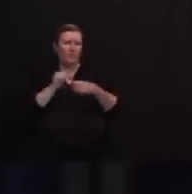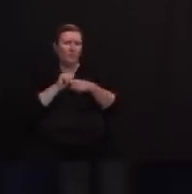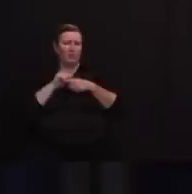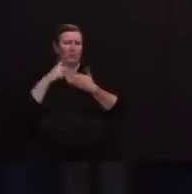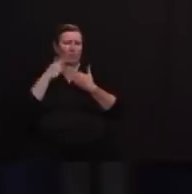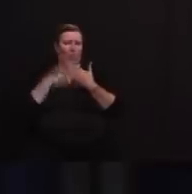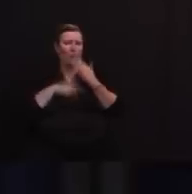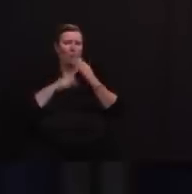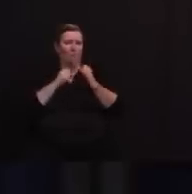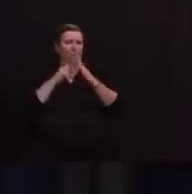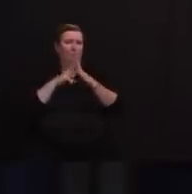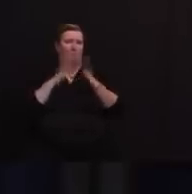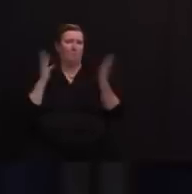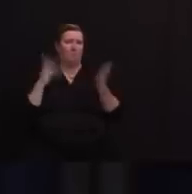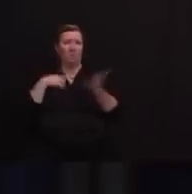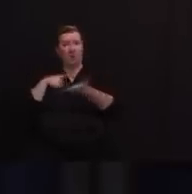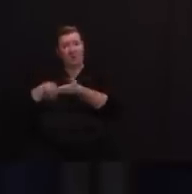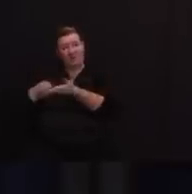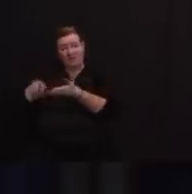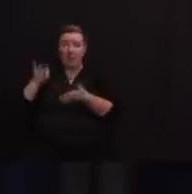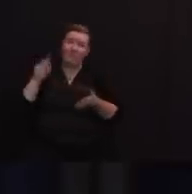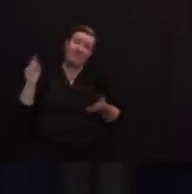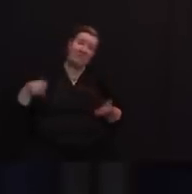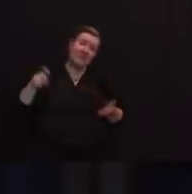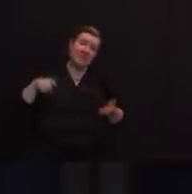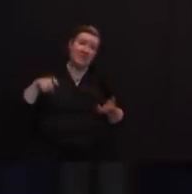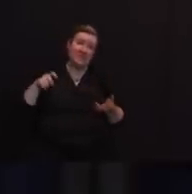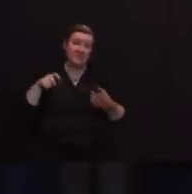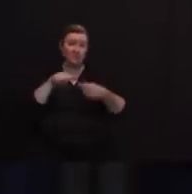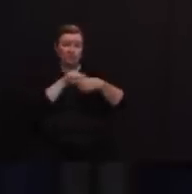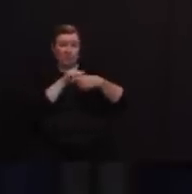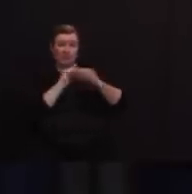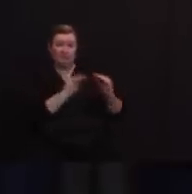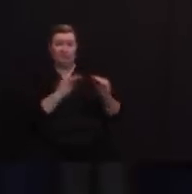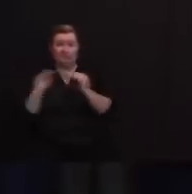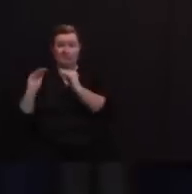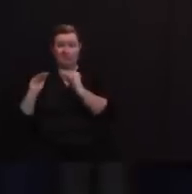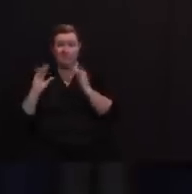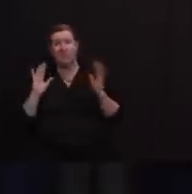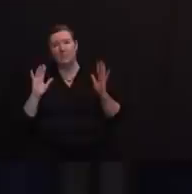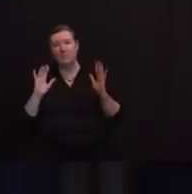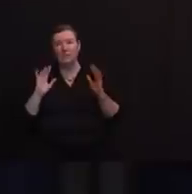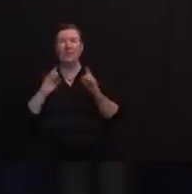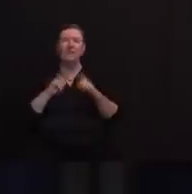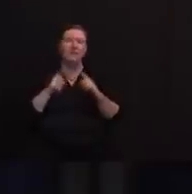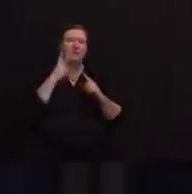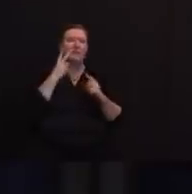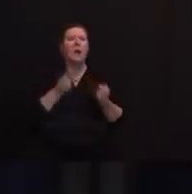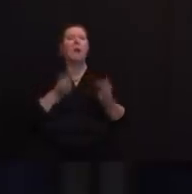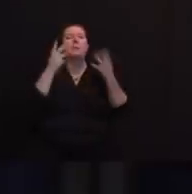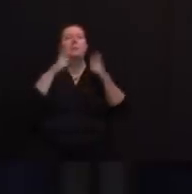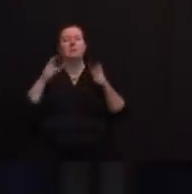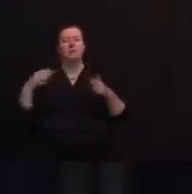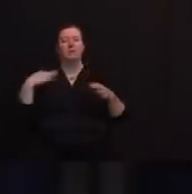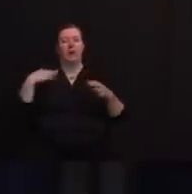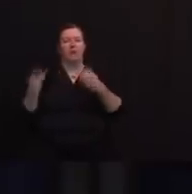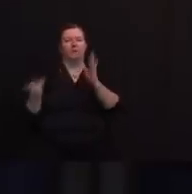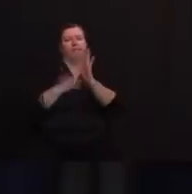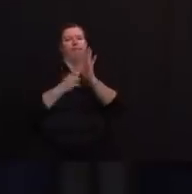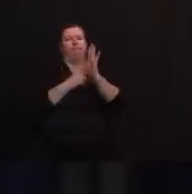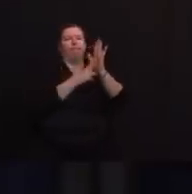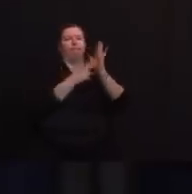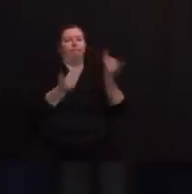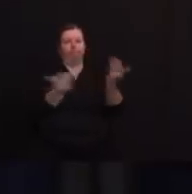look into it if we needed it. So we're waiting to see how many volunteers actually have